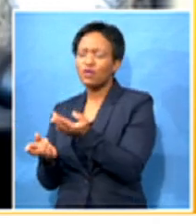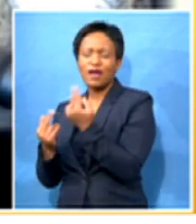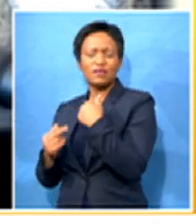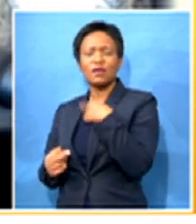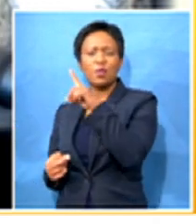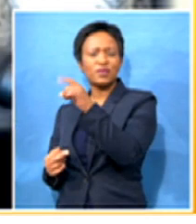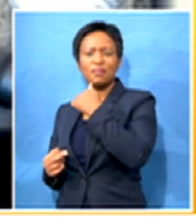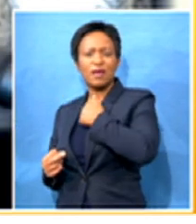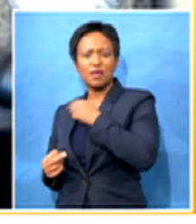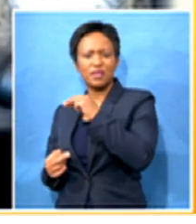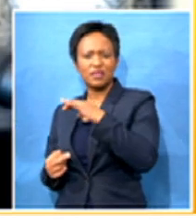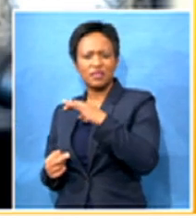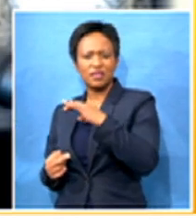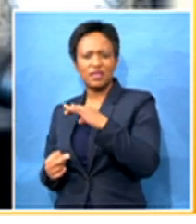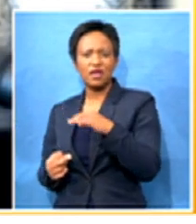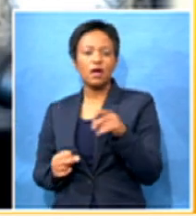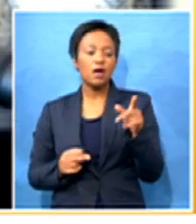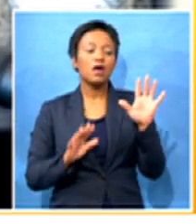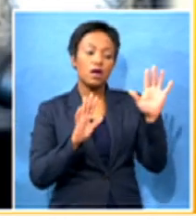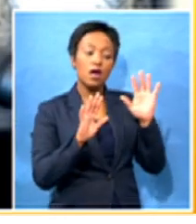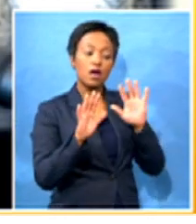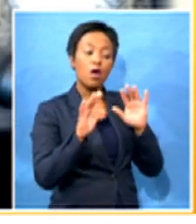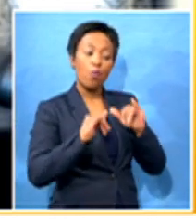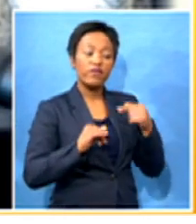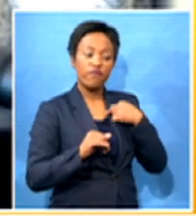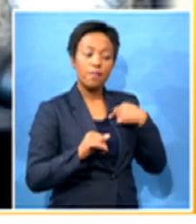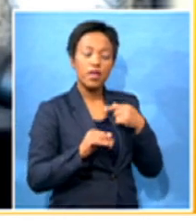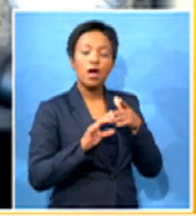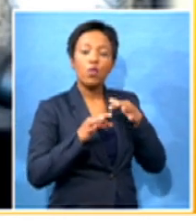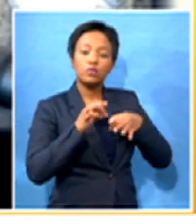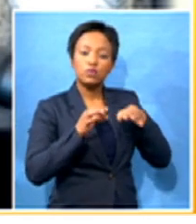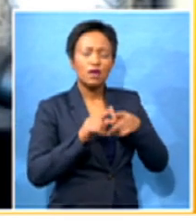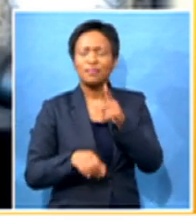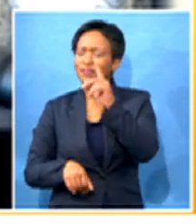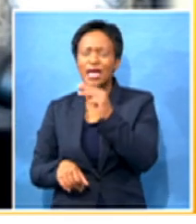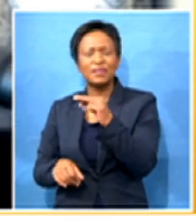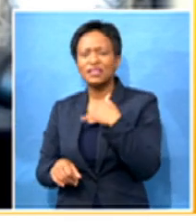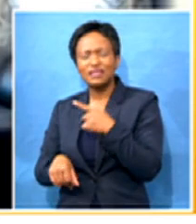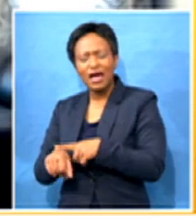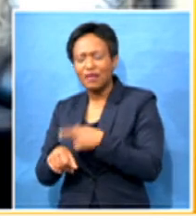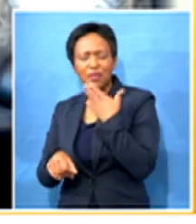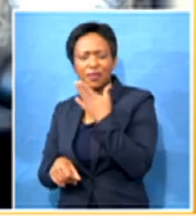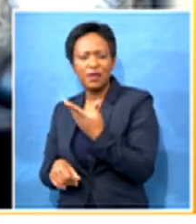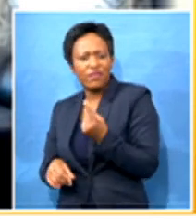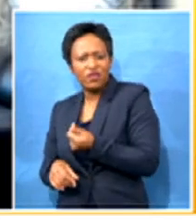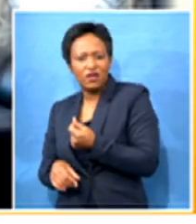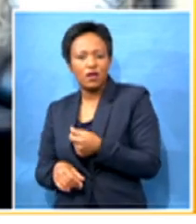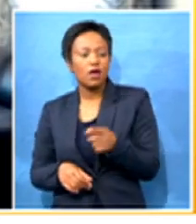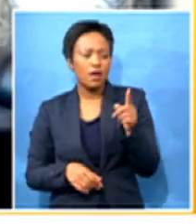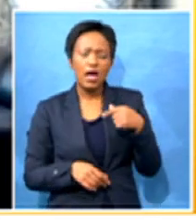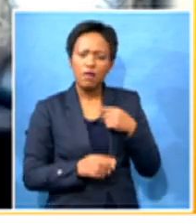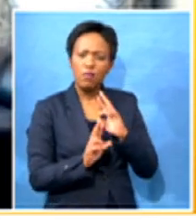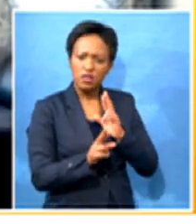which is... I'm answering it. Just wait for me. It's very long-winded, MEC. We don't have time, unfortunately. I'm coming to it.